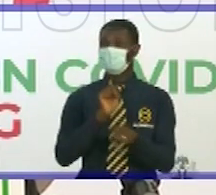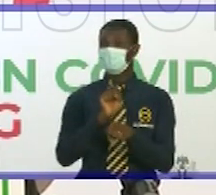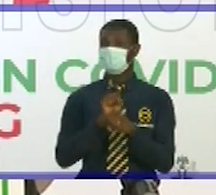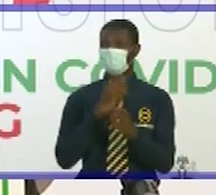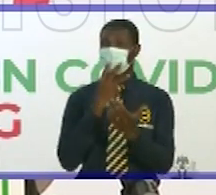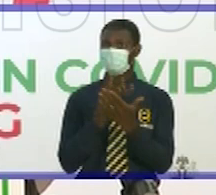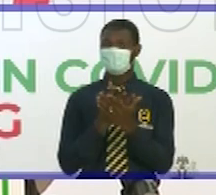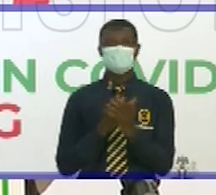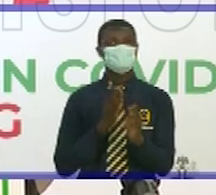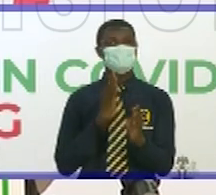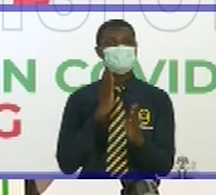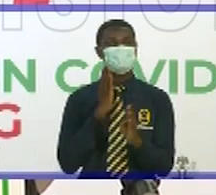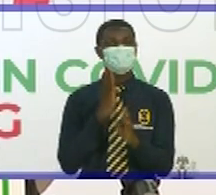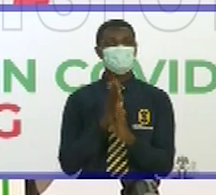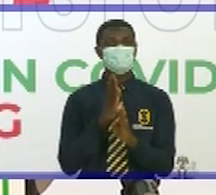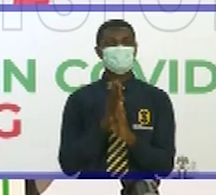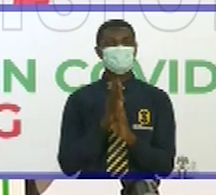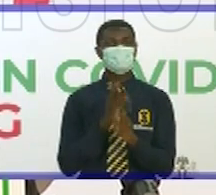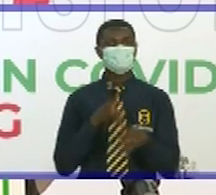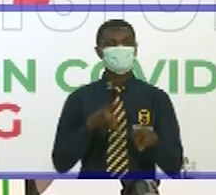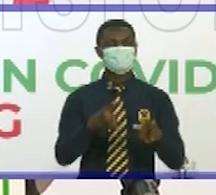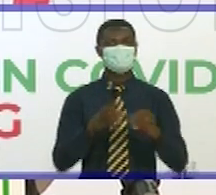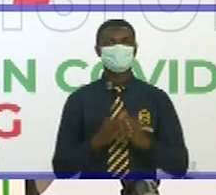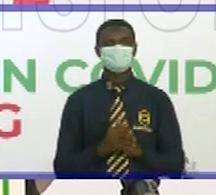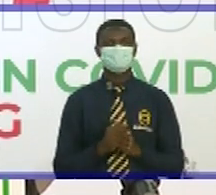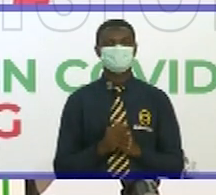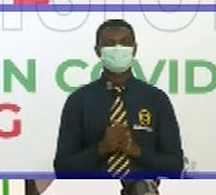toto ati eto ye ko da nse